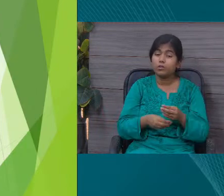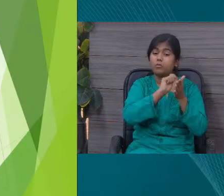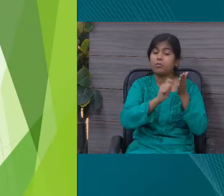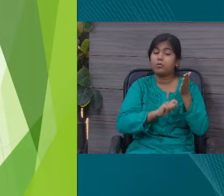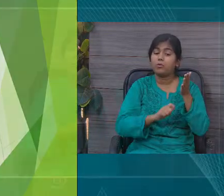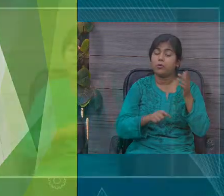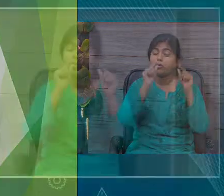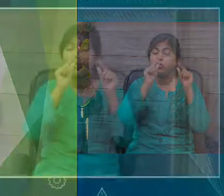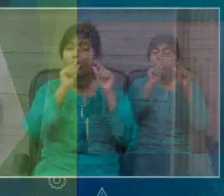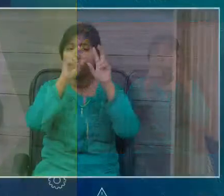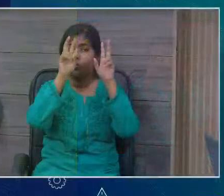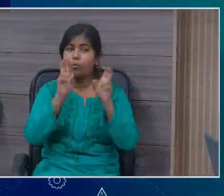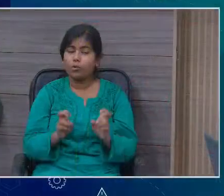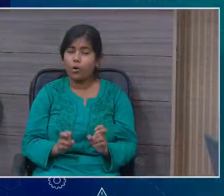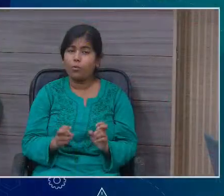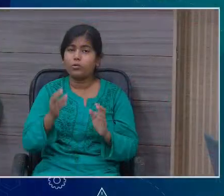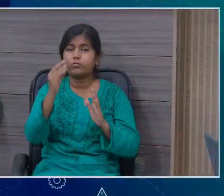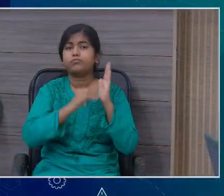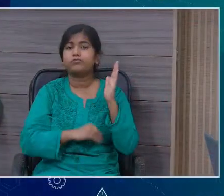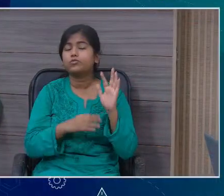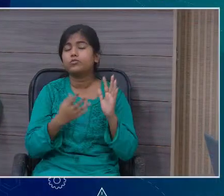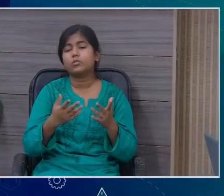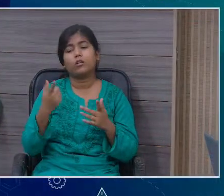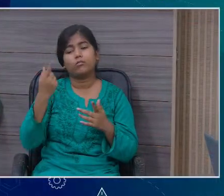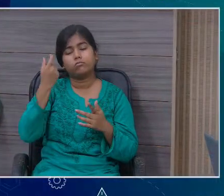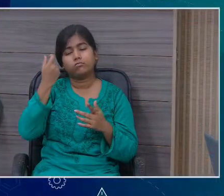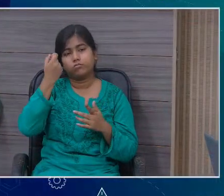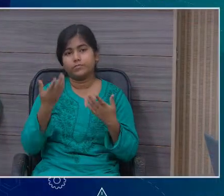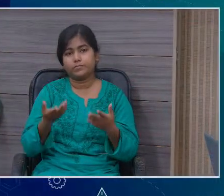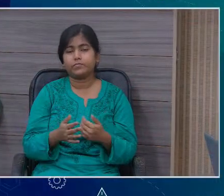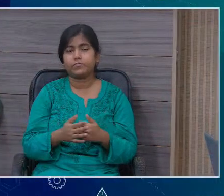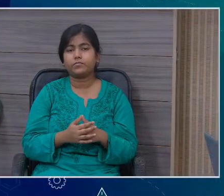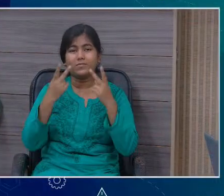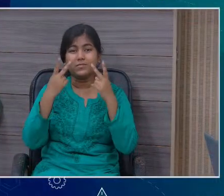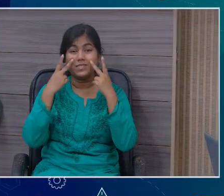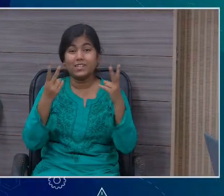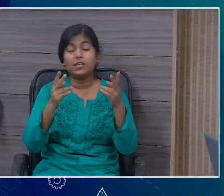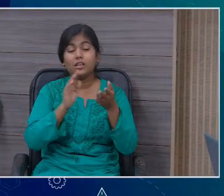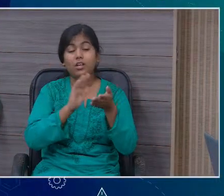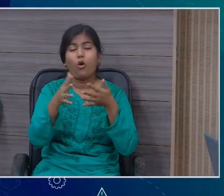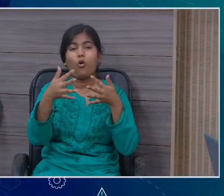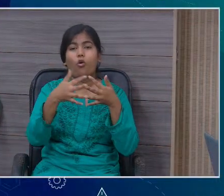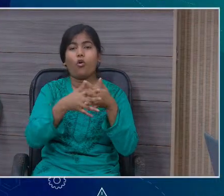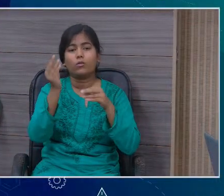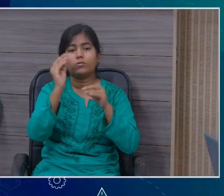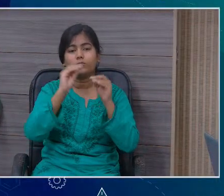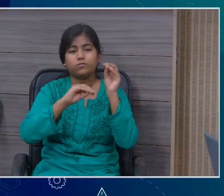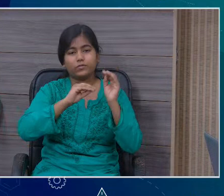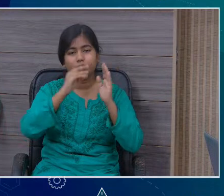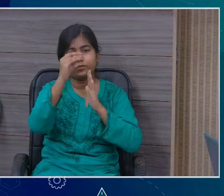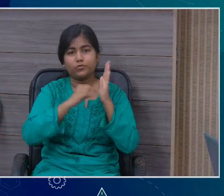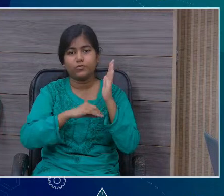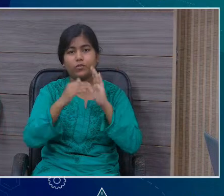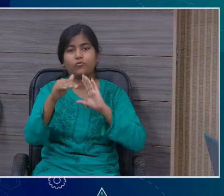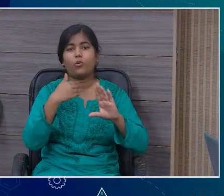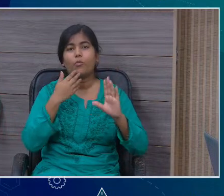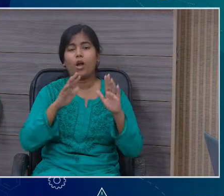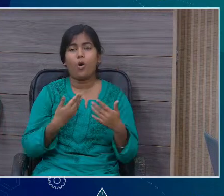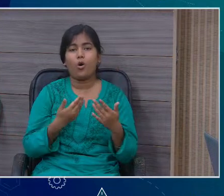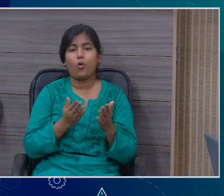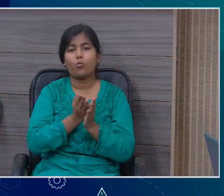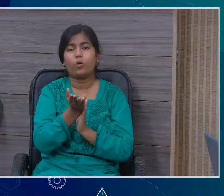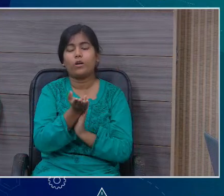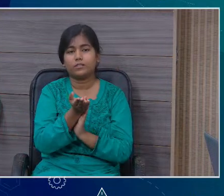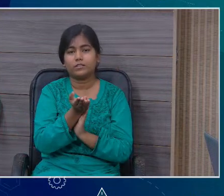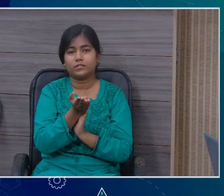And let's see the format of this homework so that the students can share it in the same format. If you can